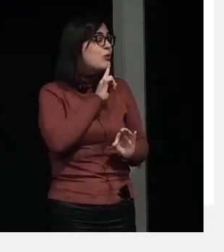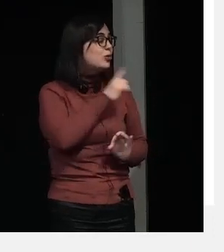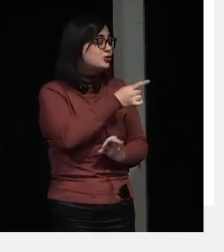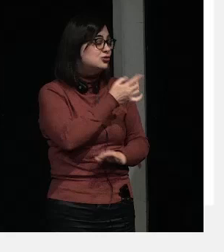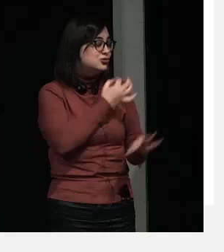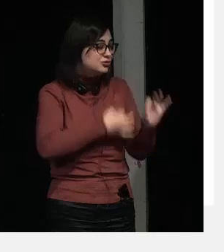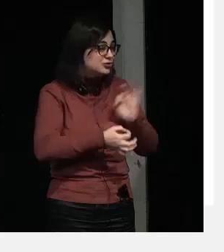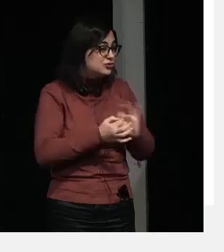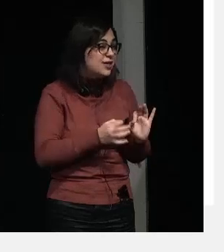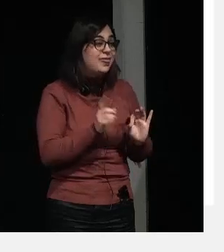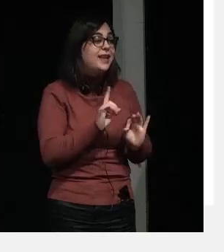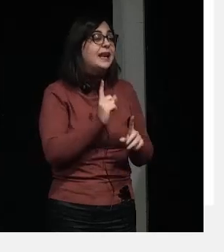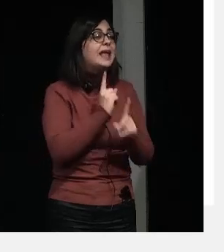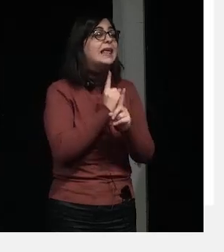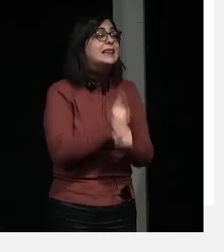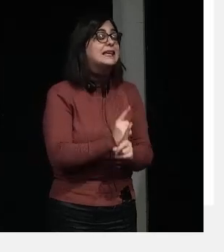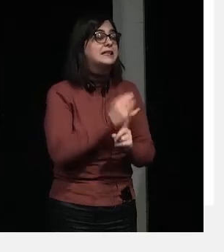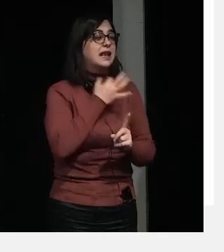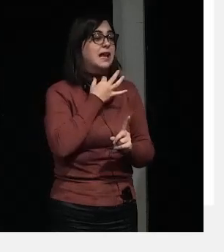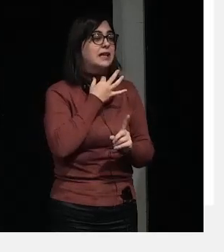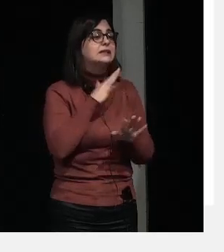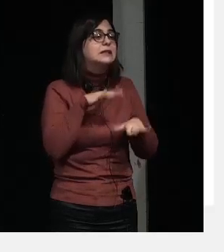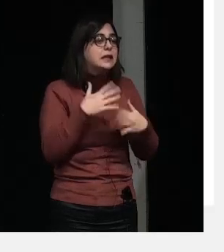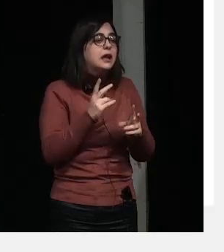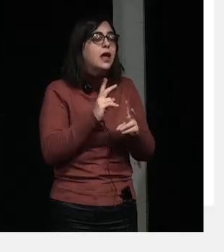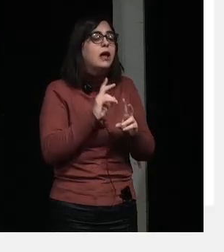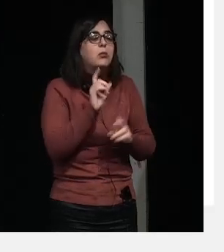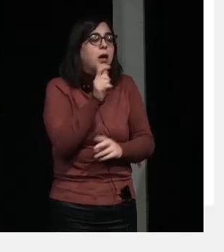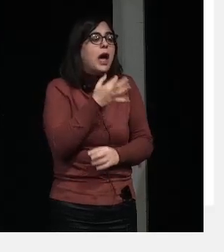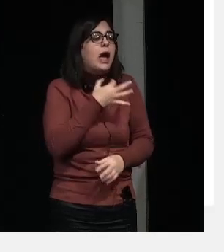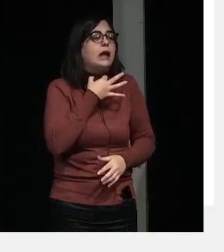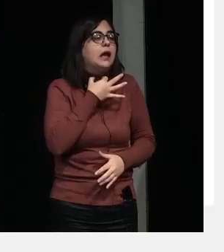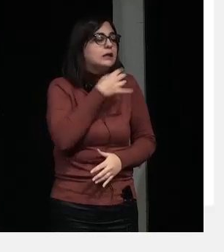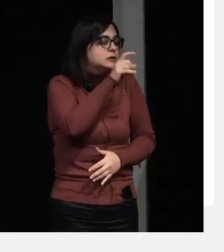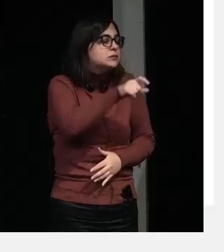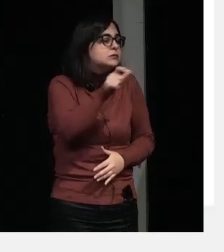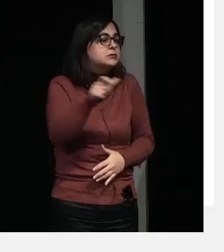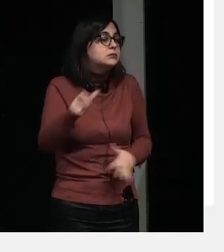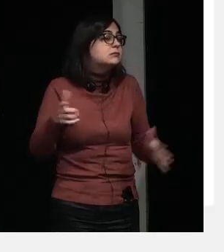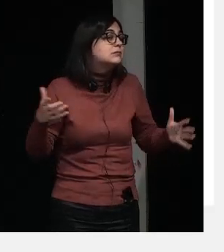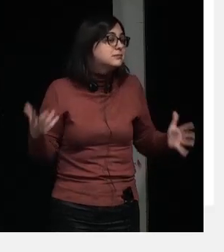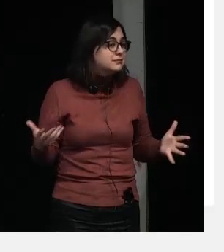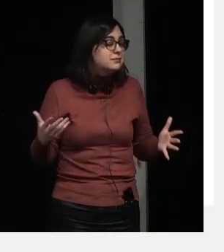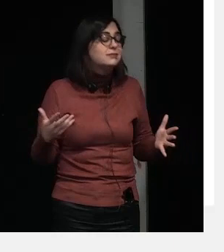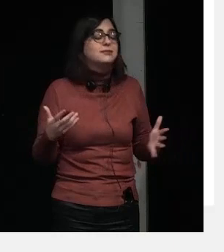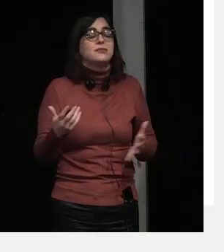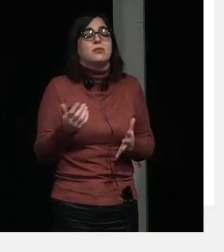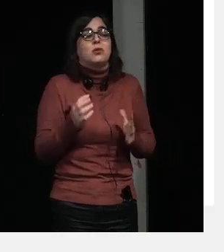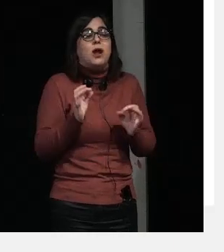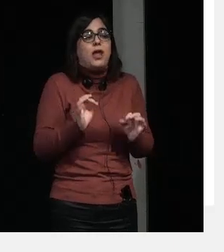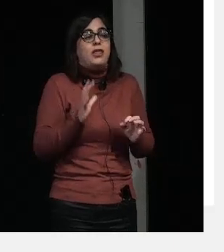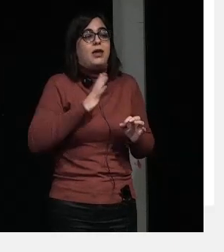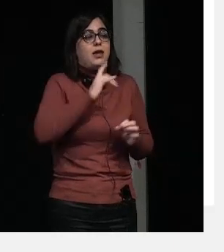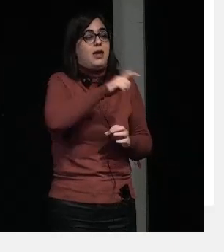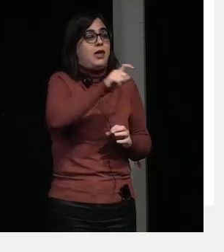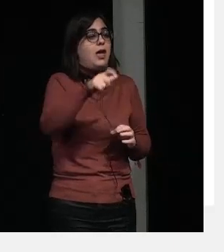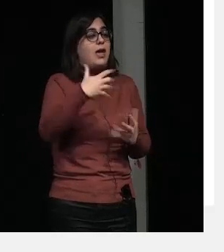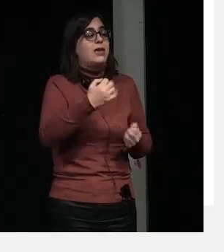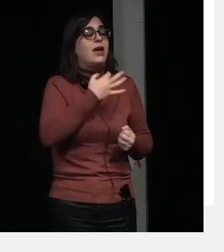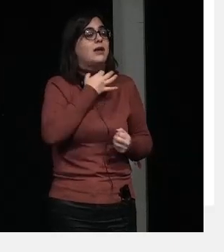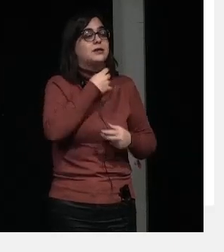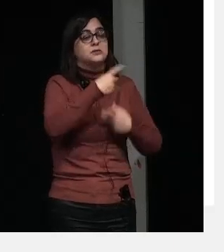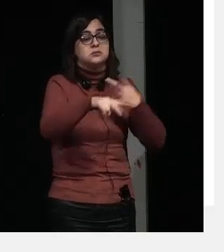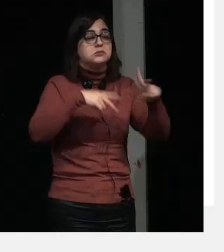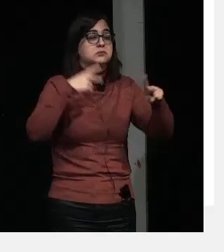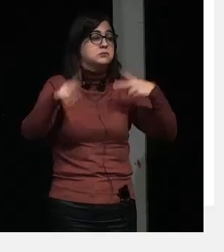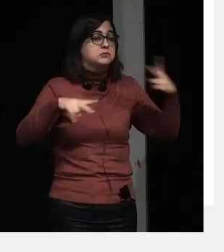It's about needs. Everyone is special. Every one of us is special. So everyone's needs are special. You don't need to separate